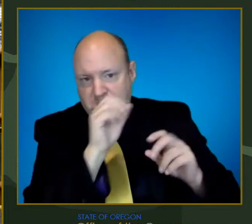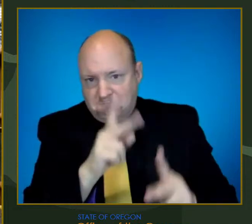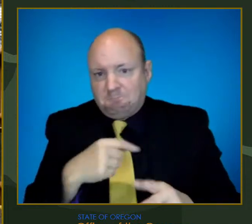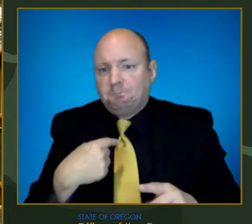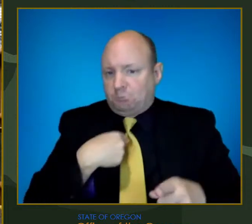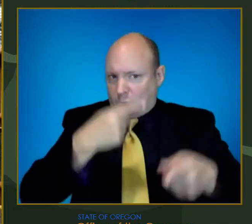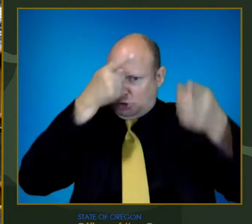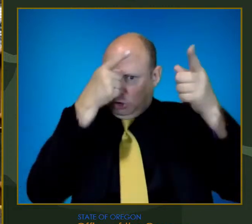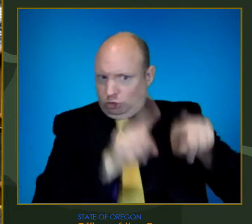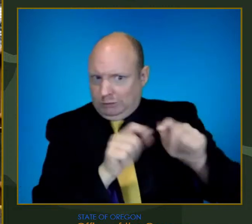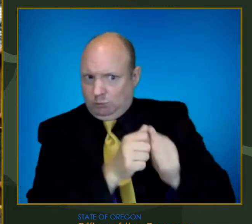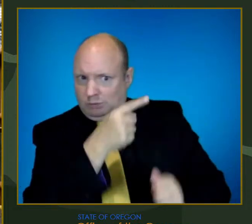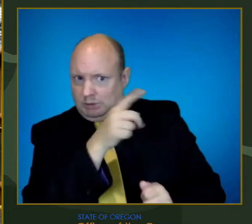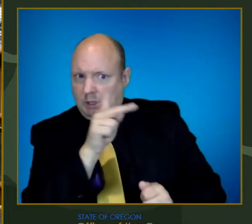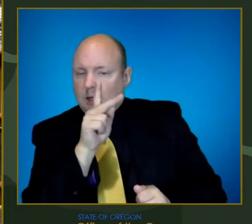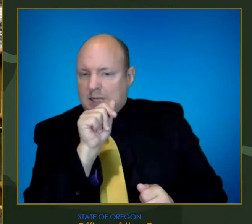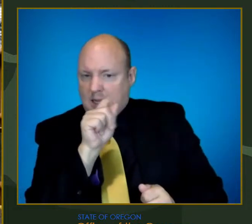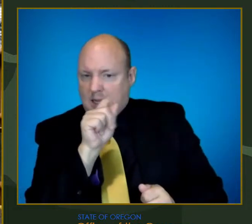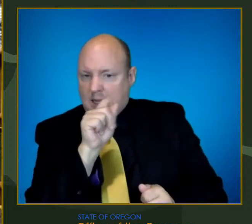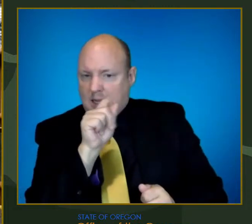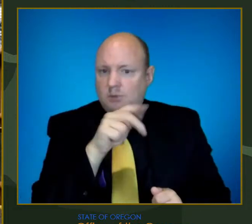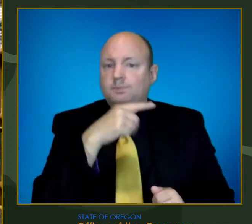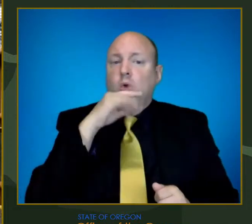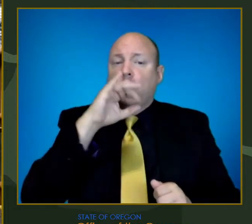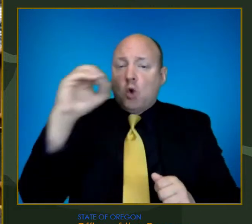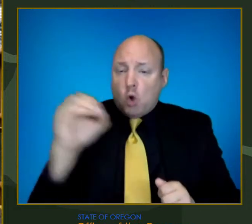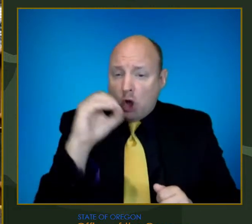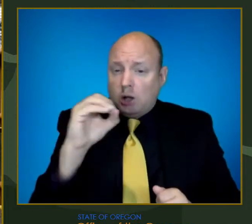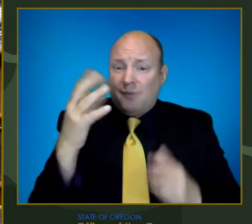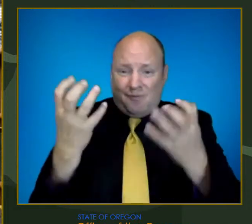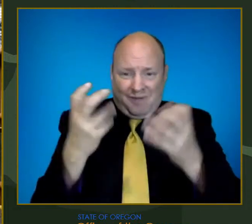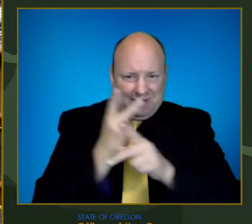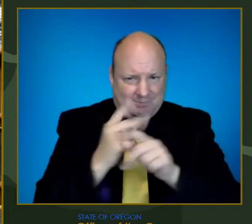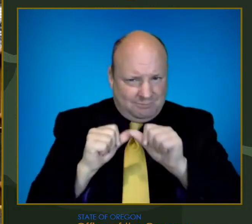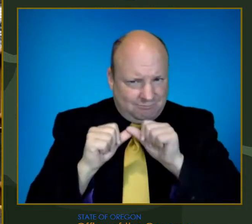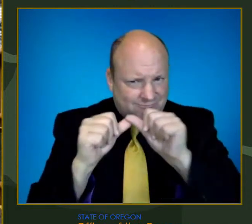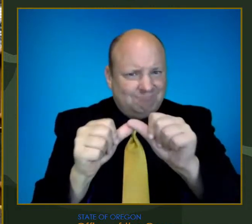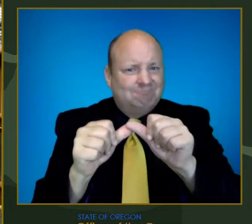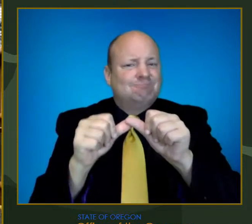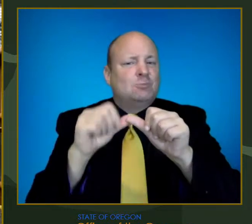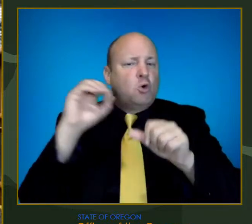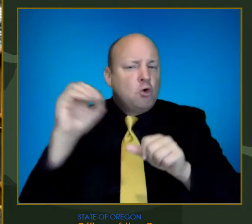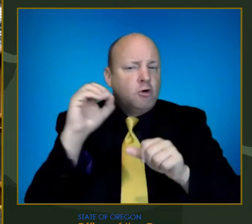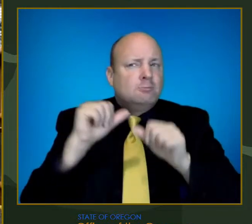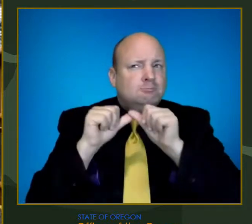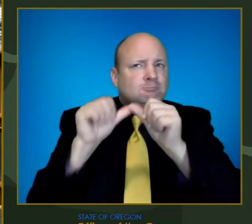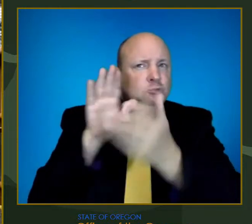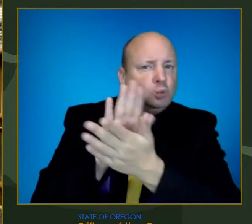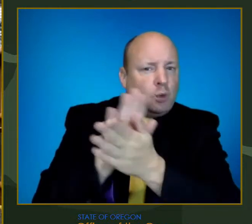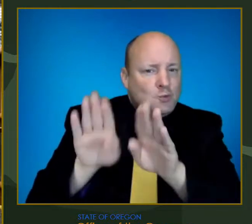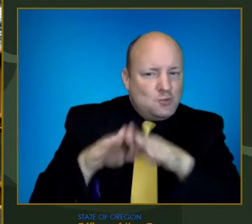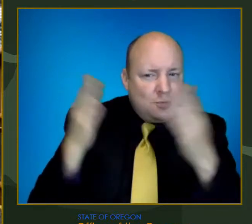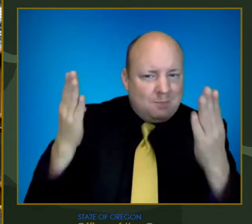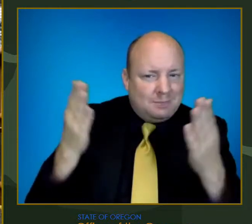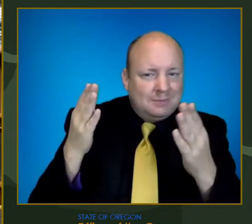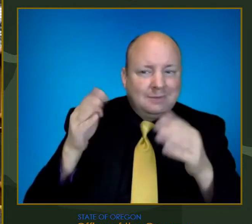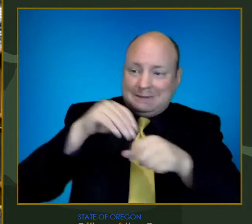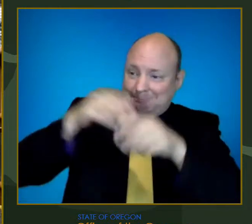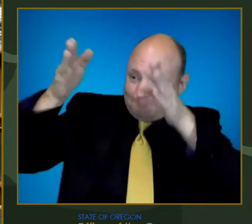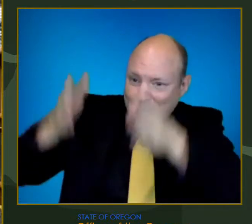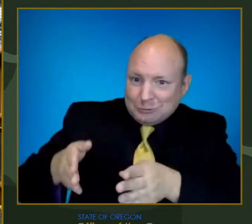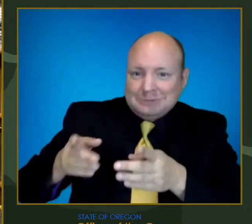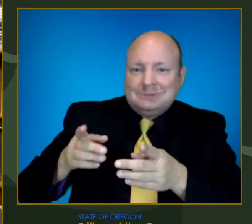Oregon is to hold school reliably in person. That means we need to take every precaution possible. Face coverings